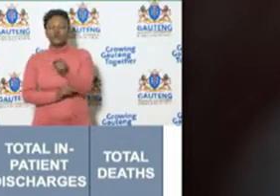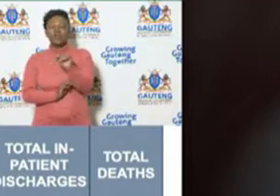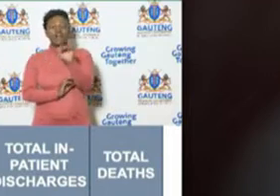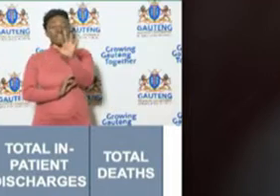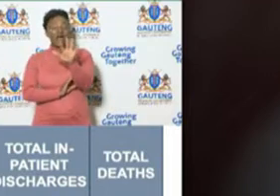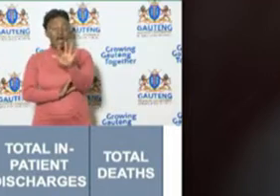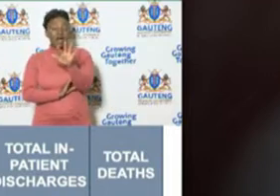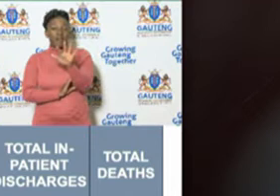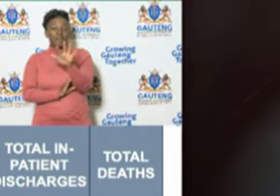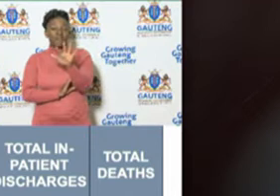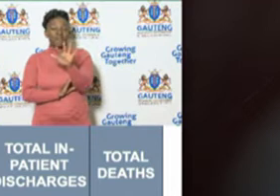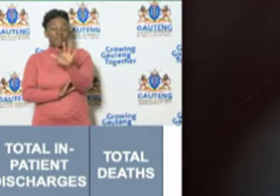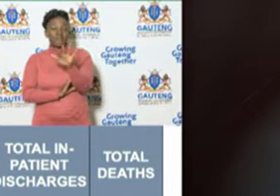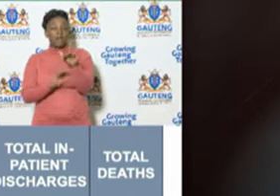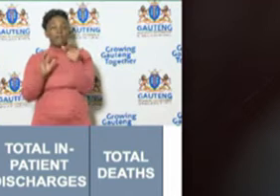ICU,